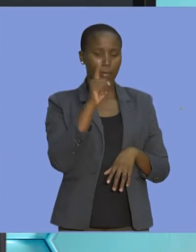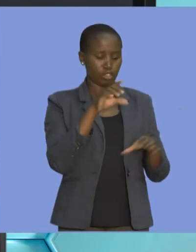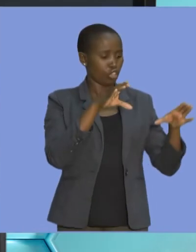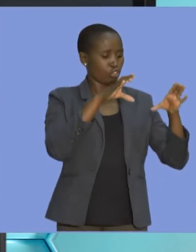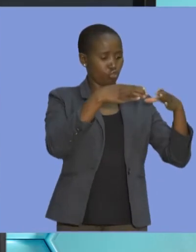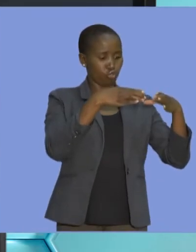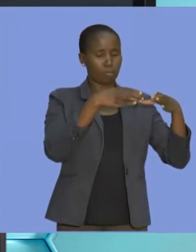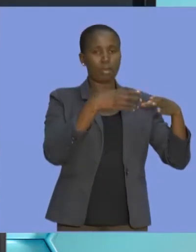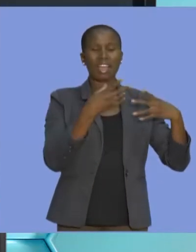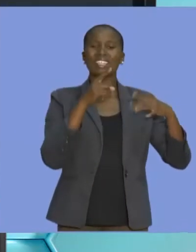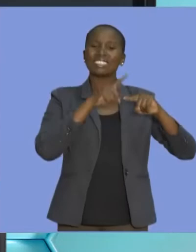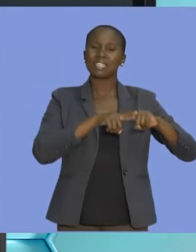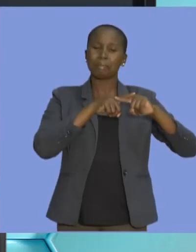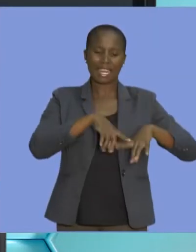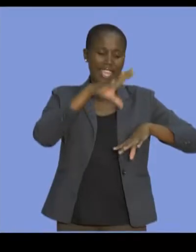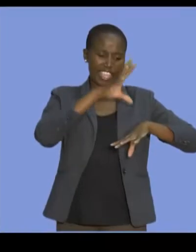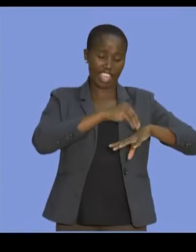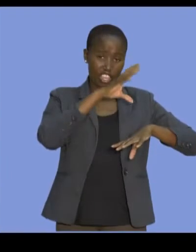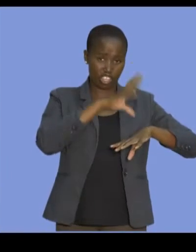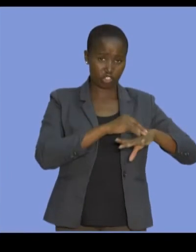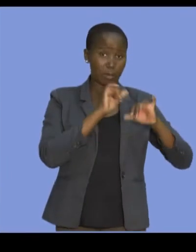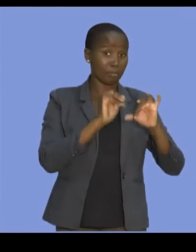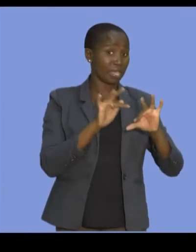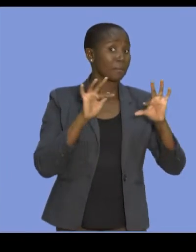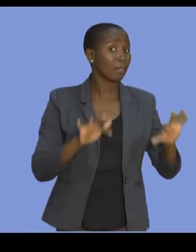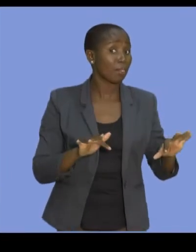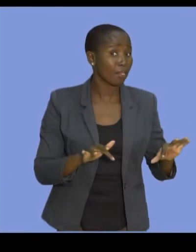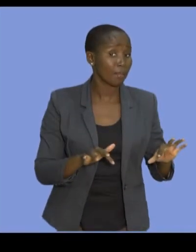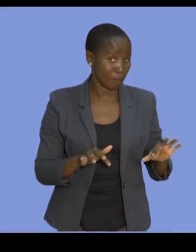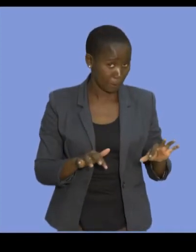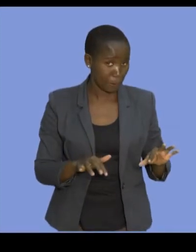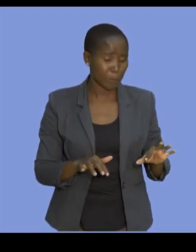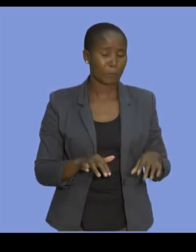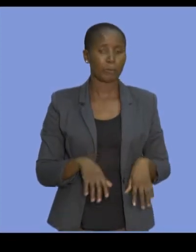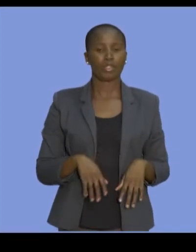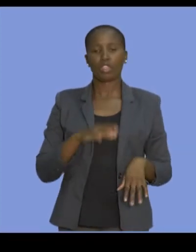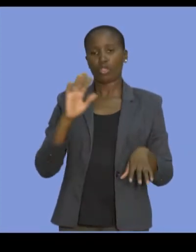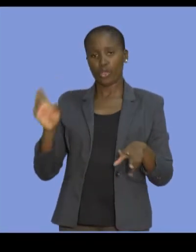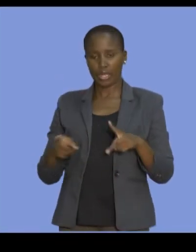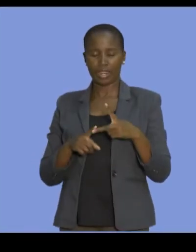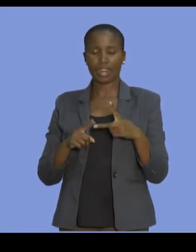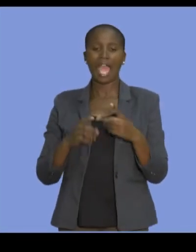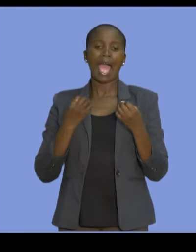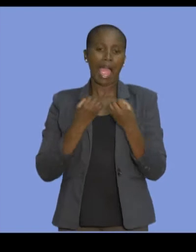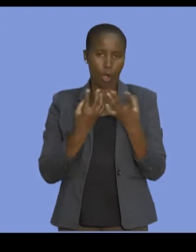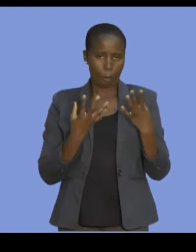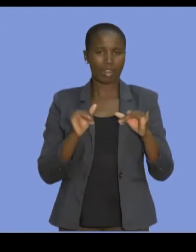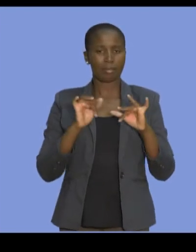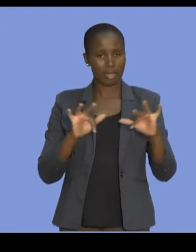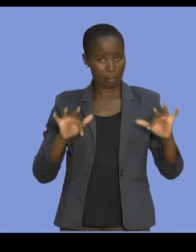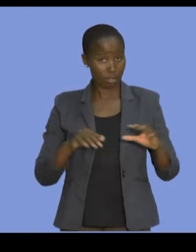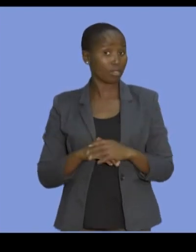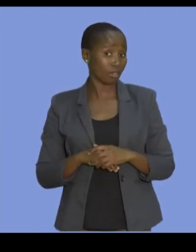age and actually the frequencies. the number